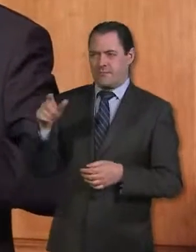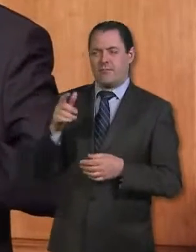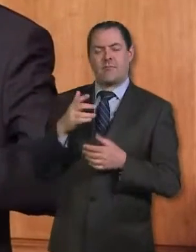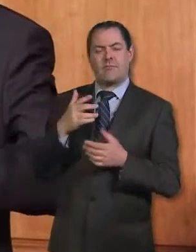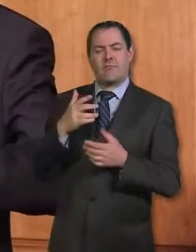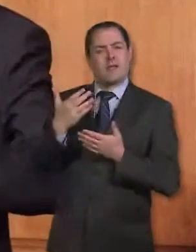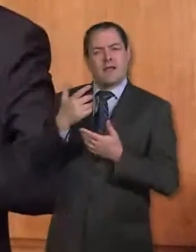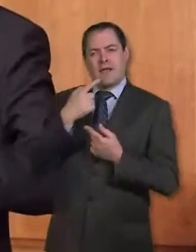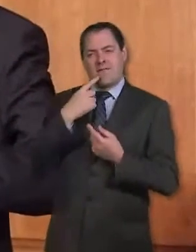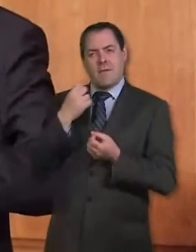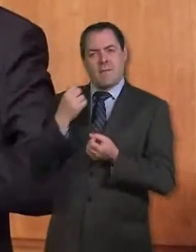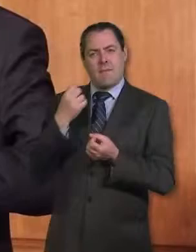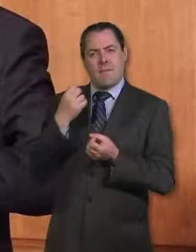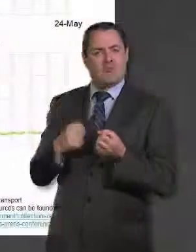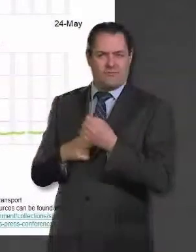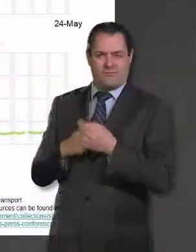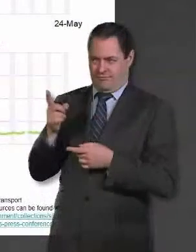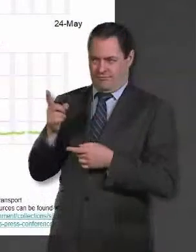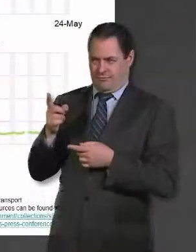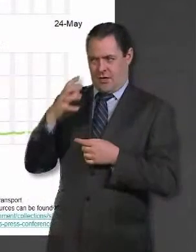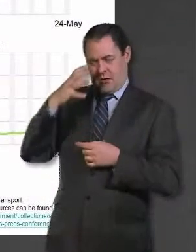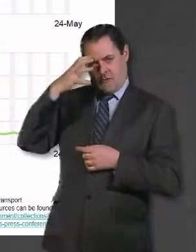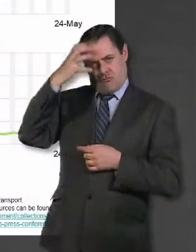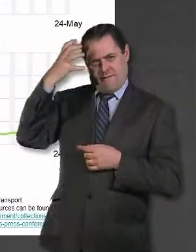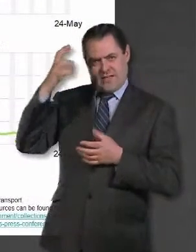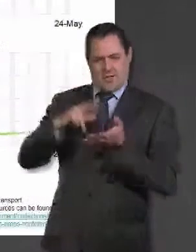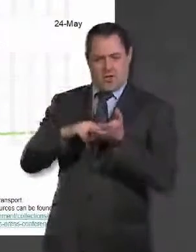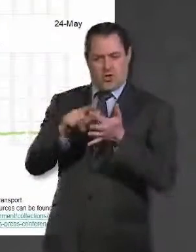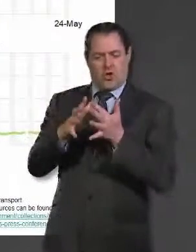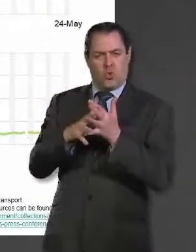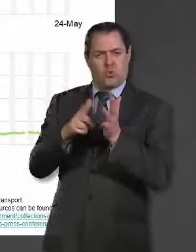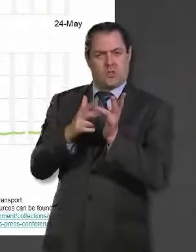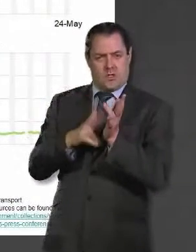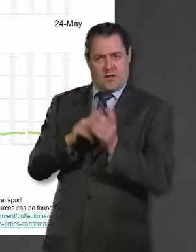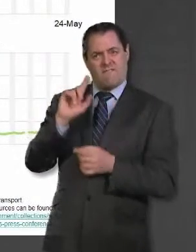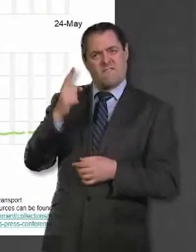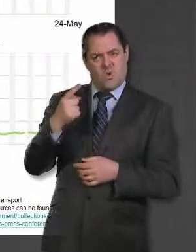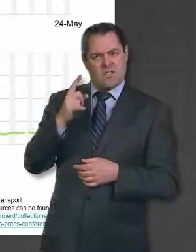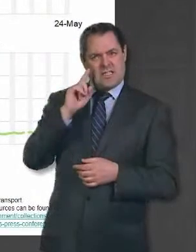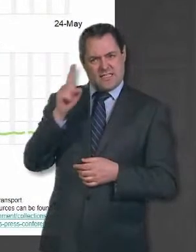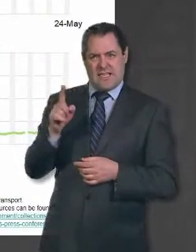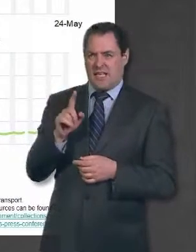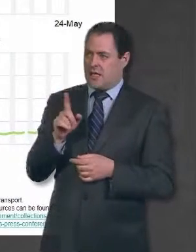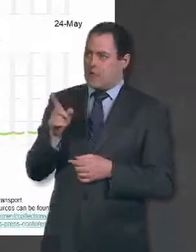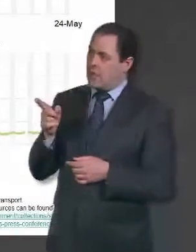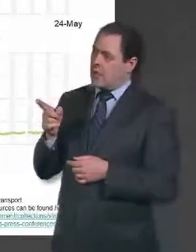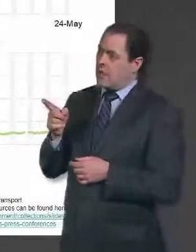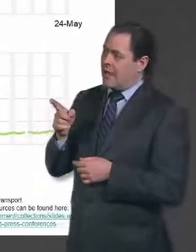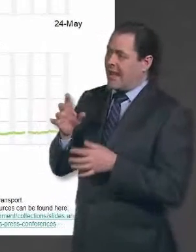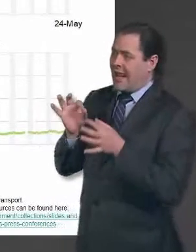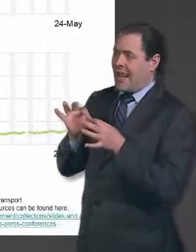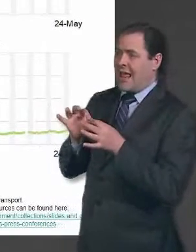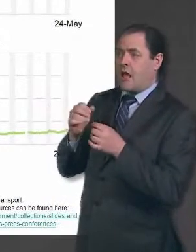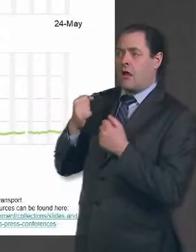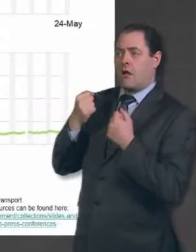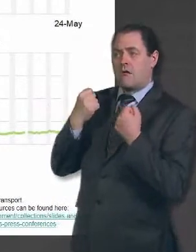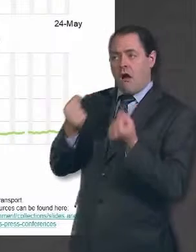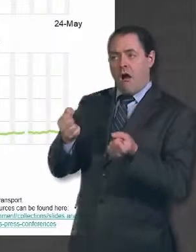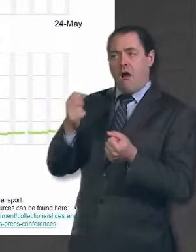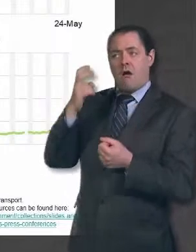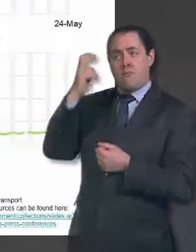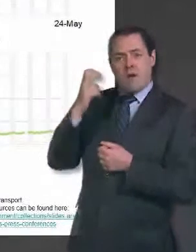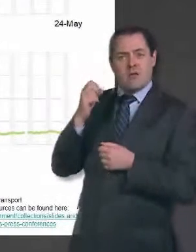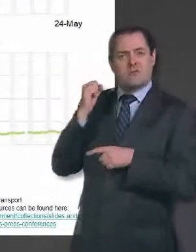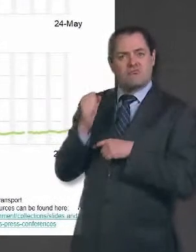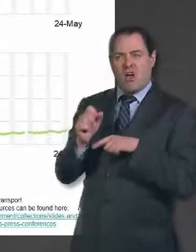The first slide shows changes in transport use in the country, and the top three refer to motor